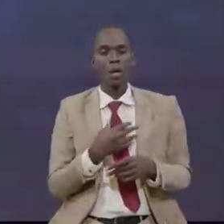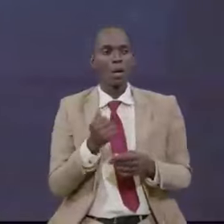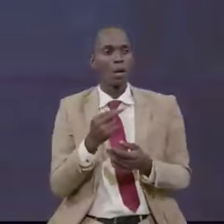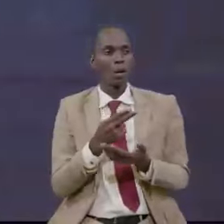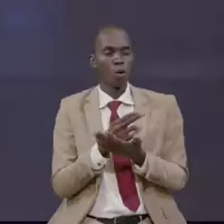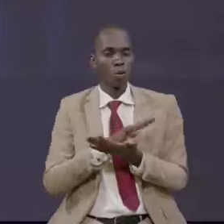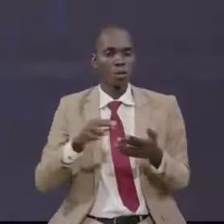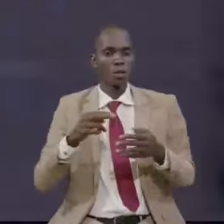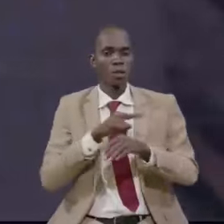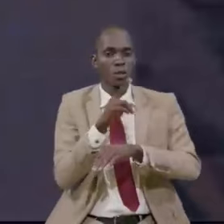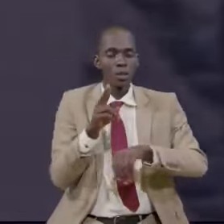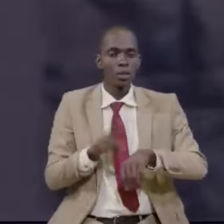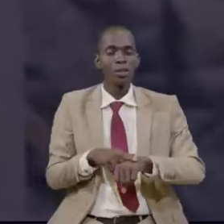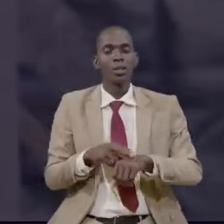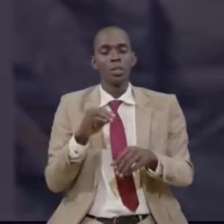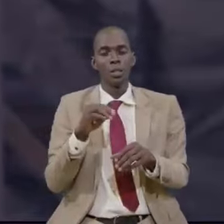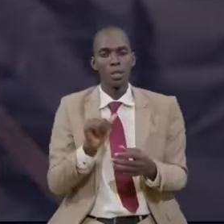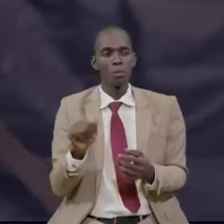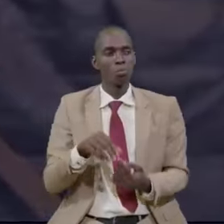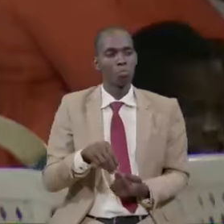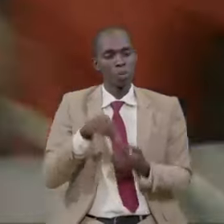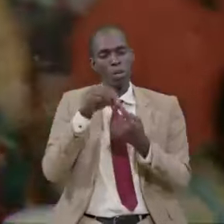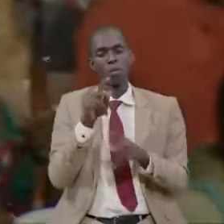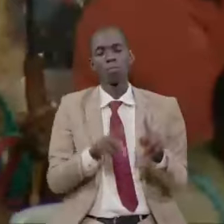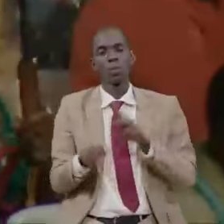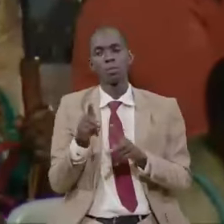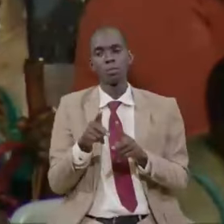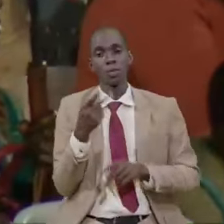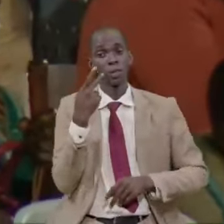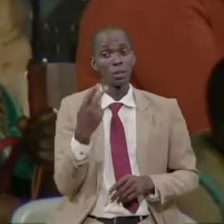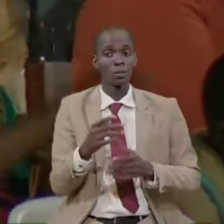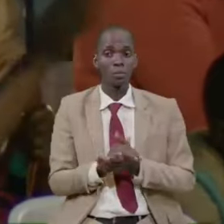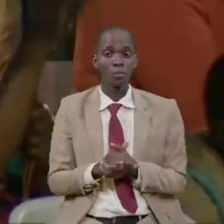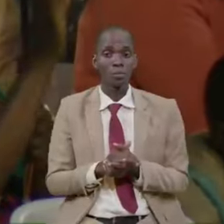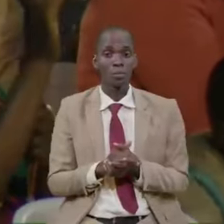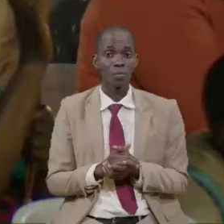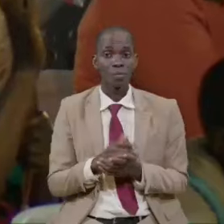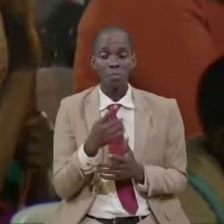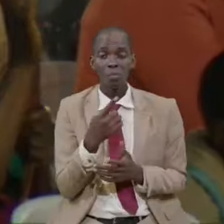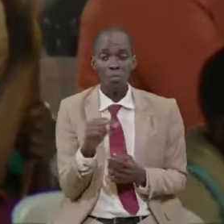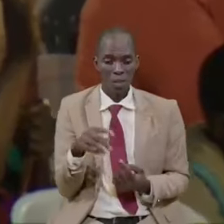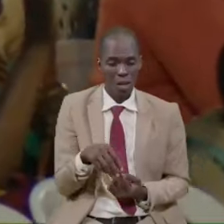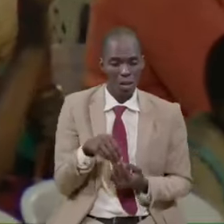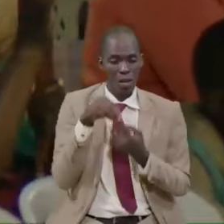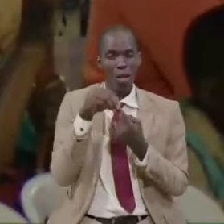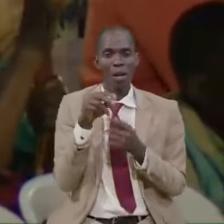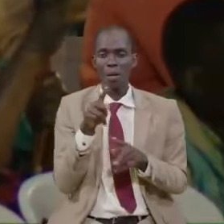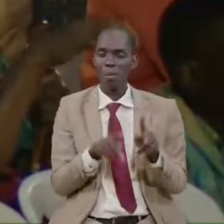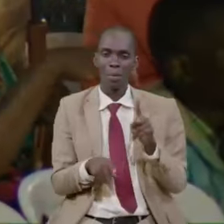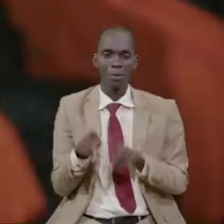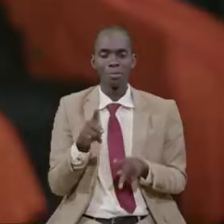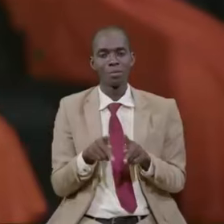peculiar people. Look up here. The peculiar people. And Satan